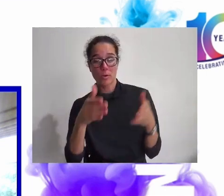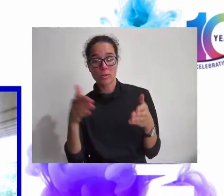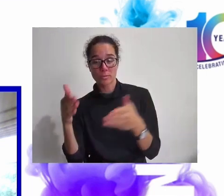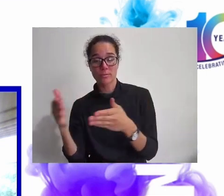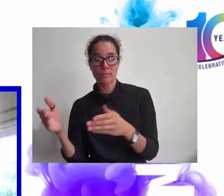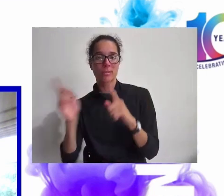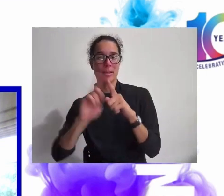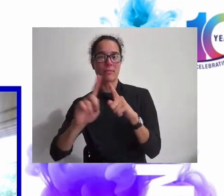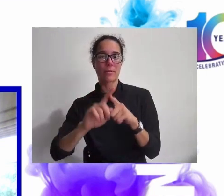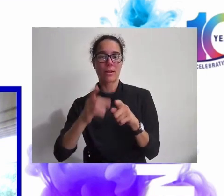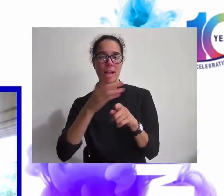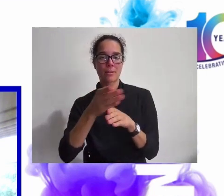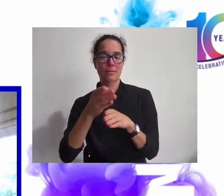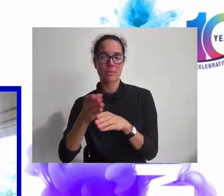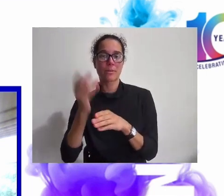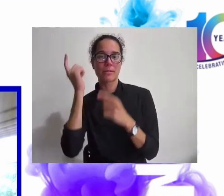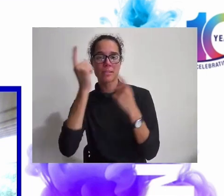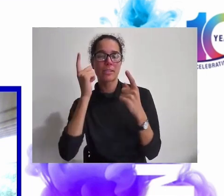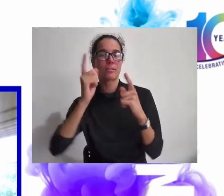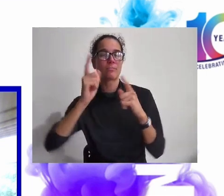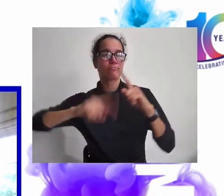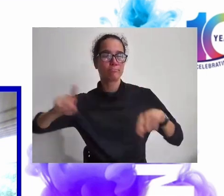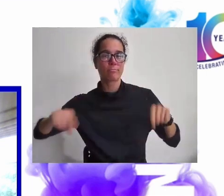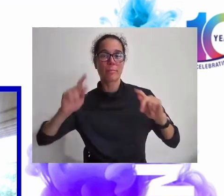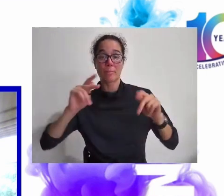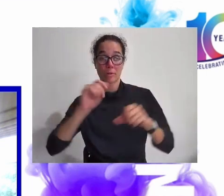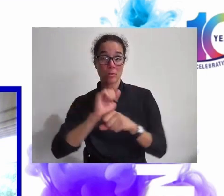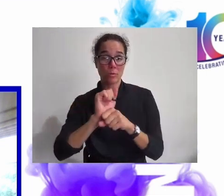different individuals in our workplace.